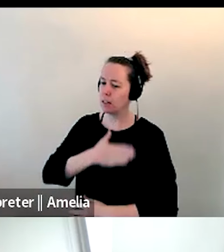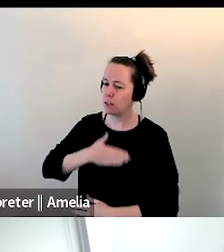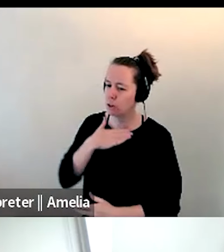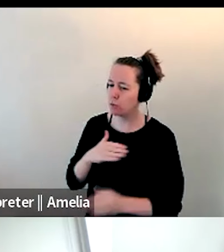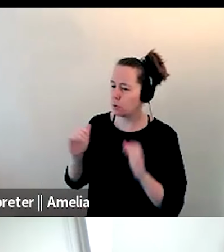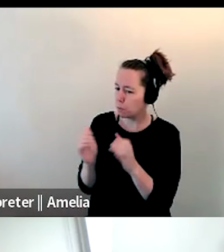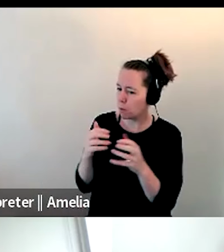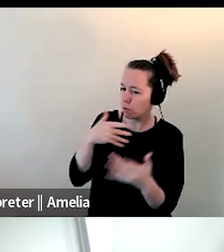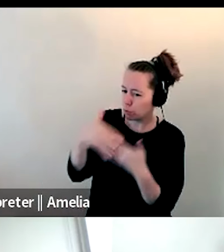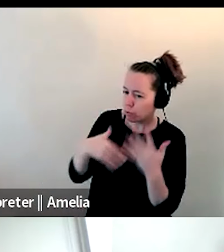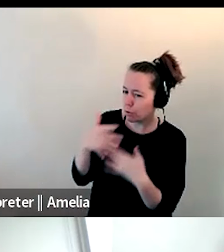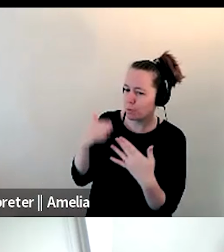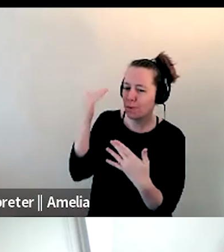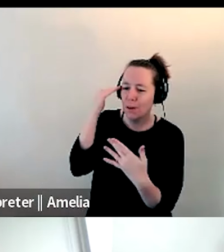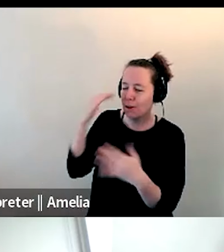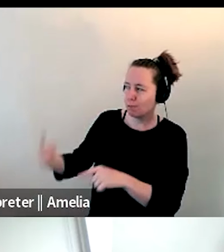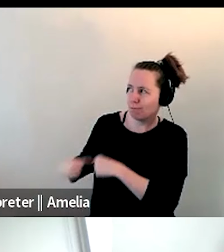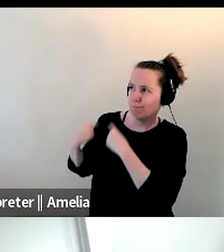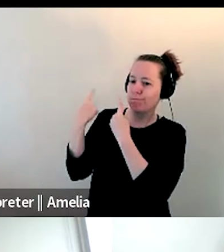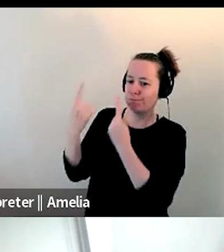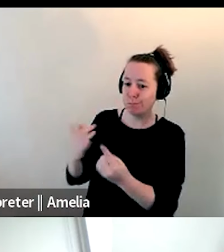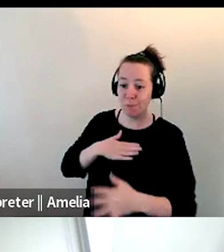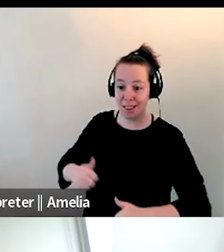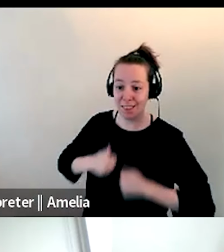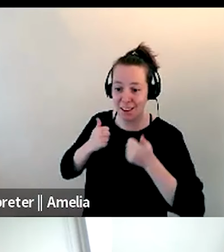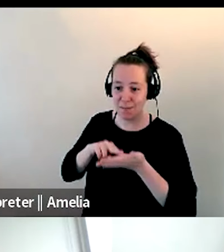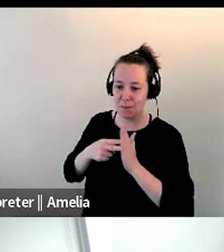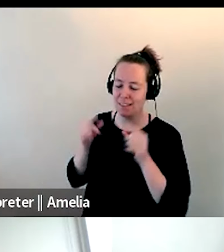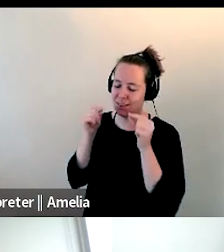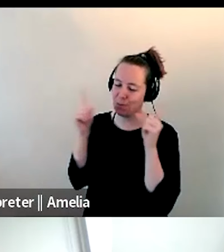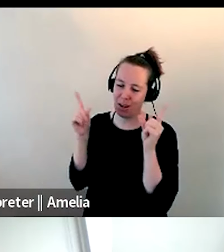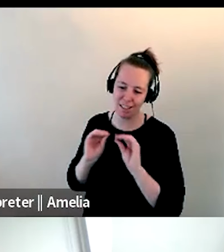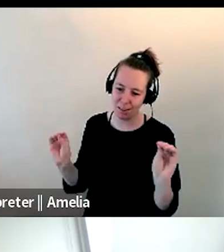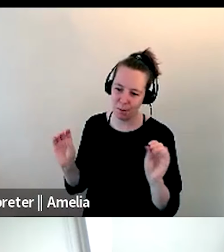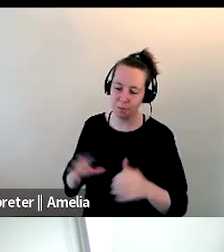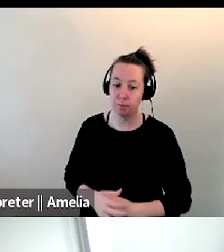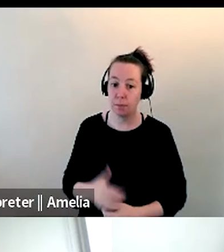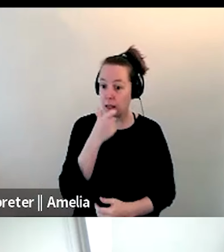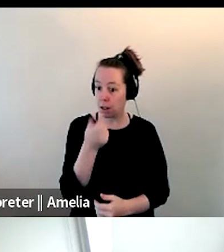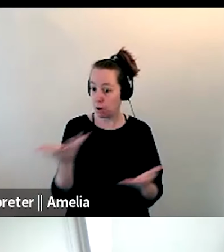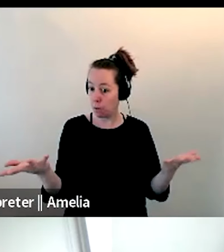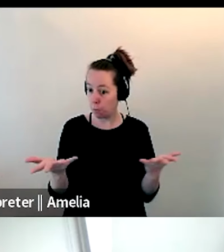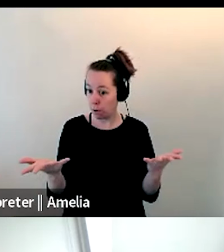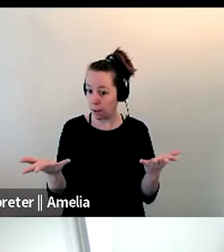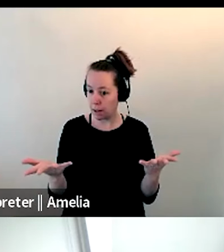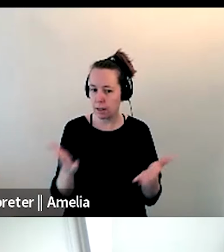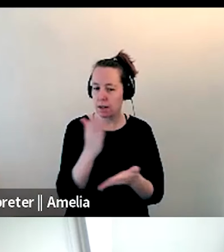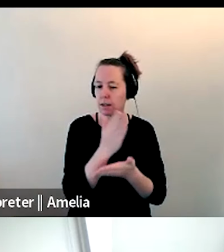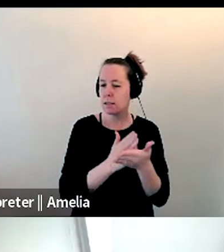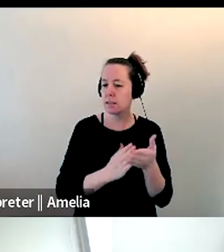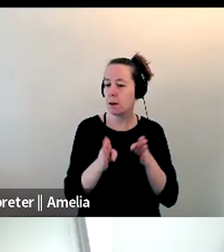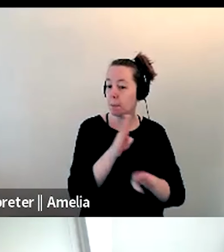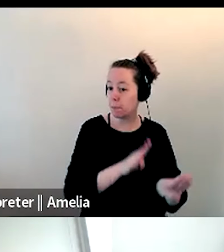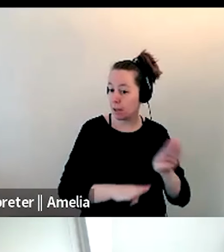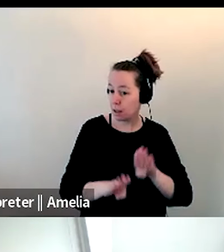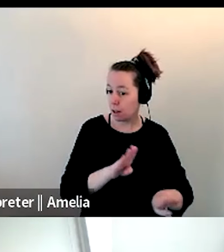this about myself my whole life, so it wasn't a huge surprise. Where it got interesting for me was when it made apparent certain traits or behaviors that I've maybe occasionally